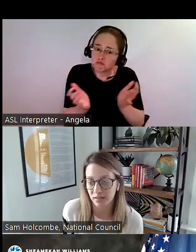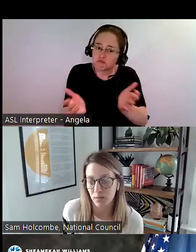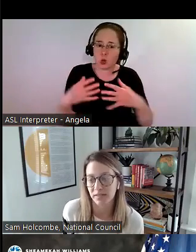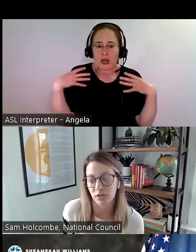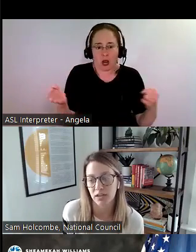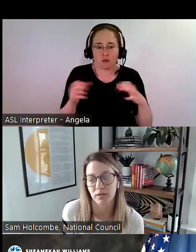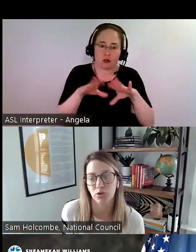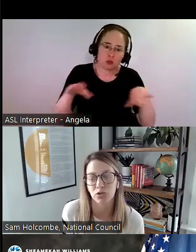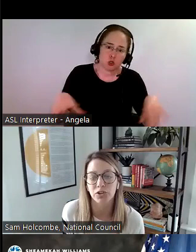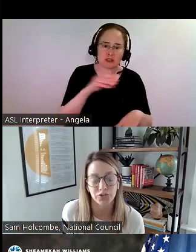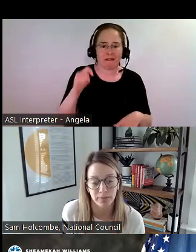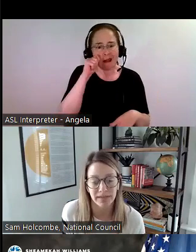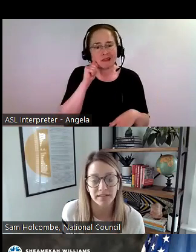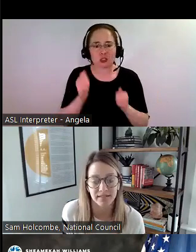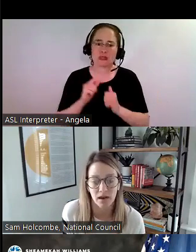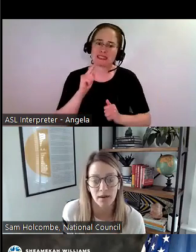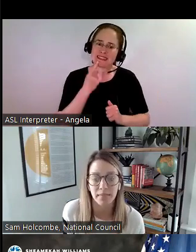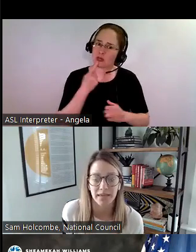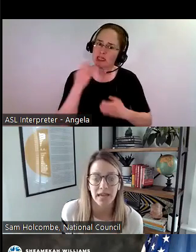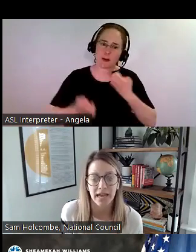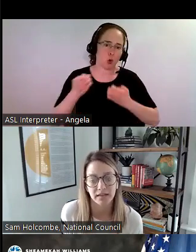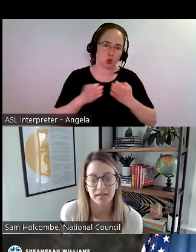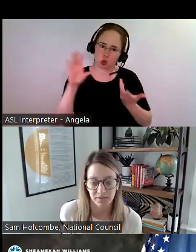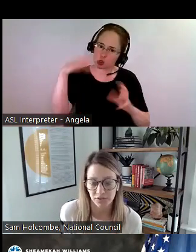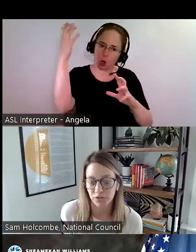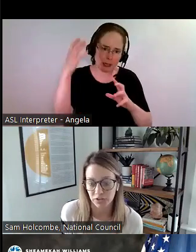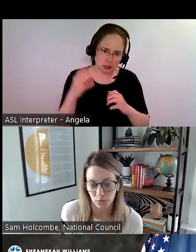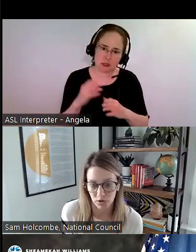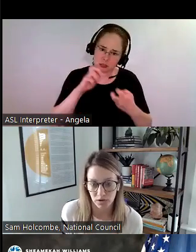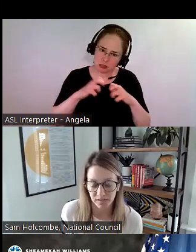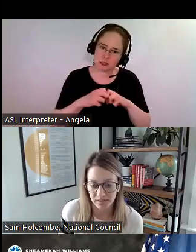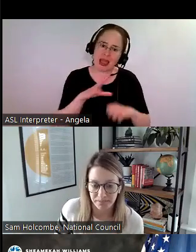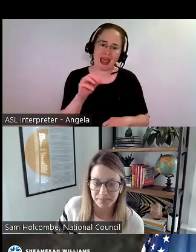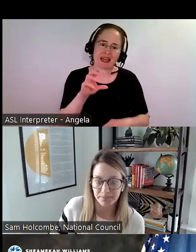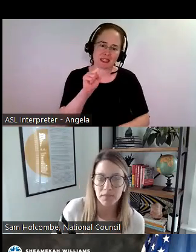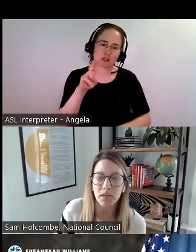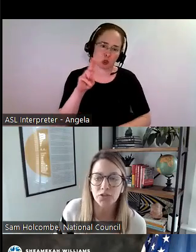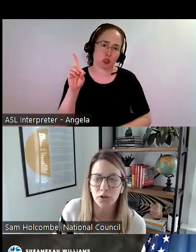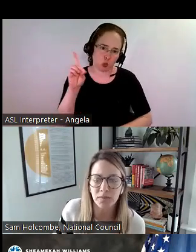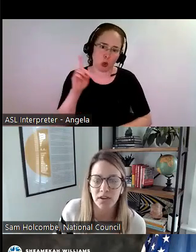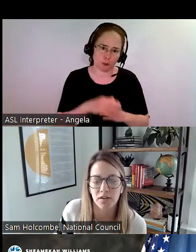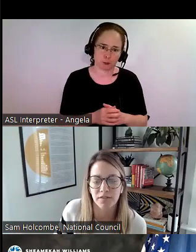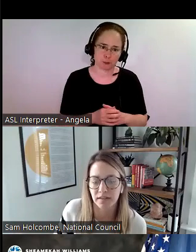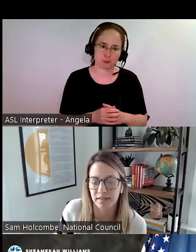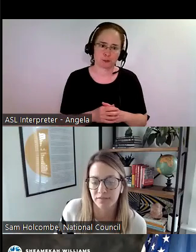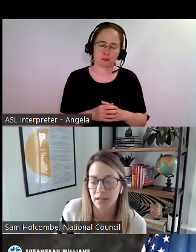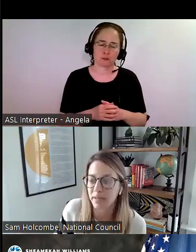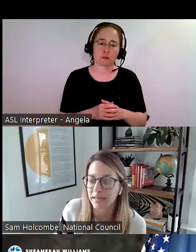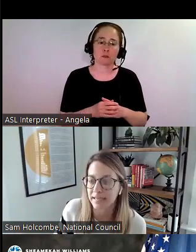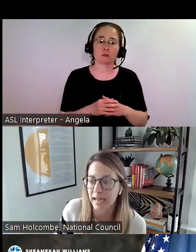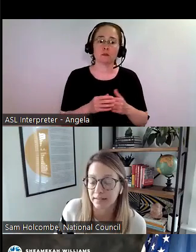and adolescents with serious emotional disturbance and substance use disorders. In terms